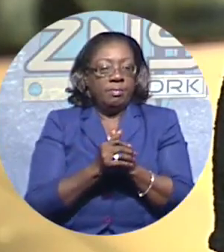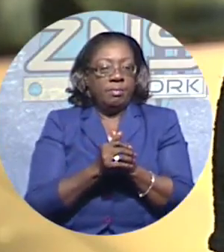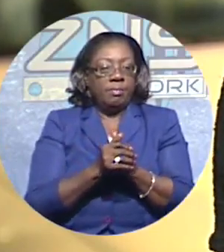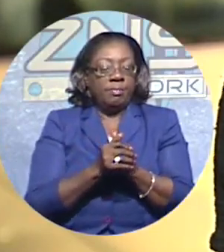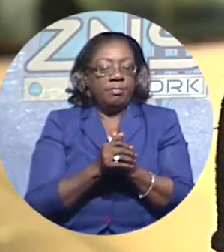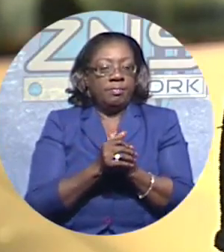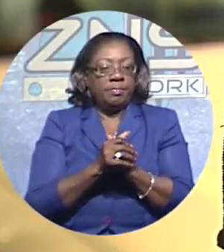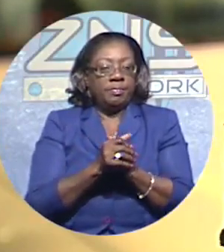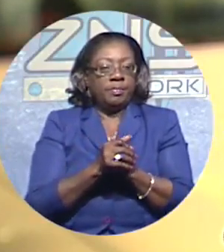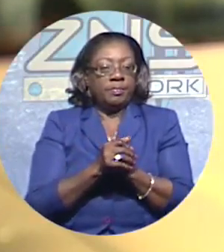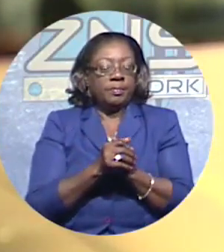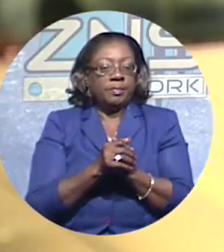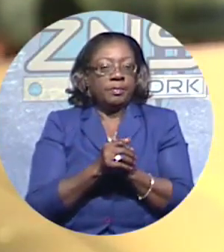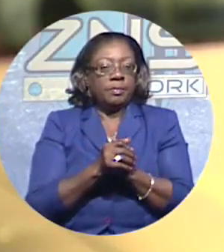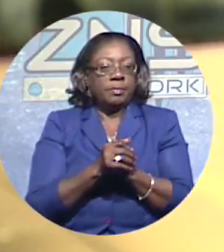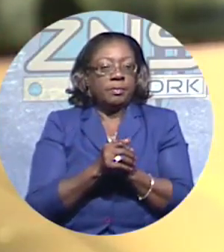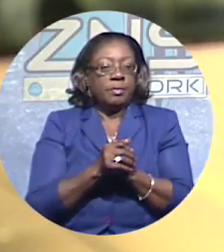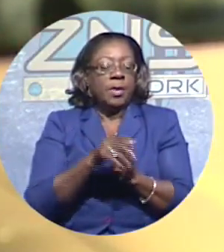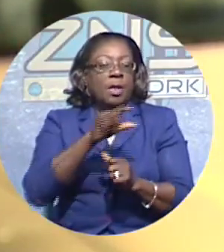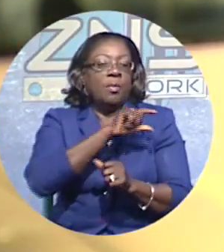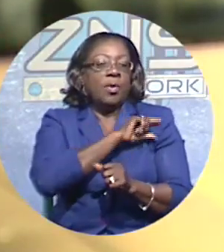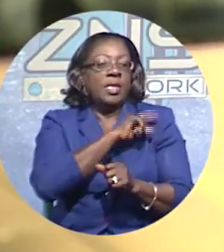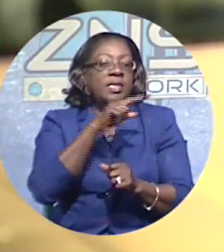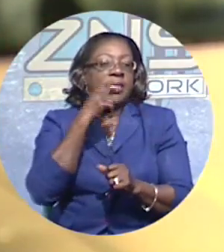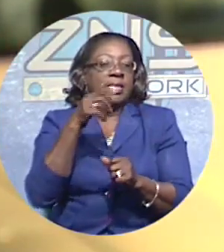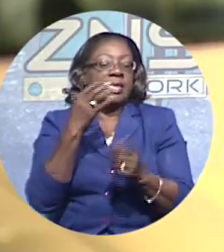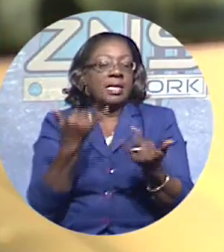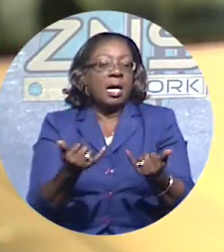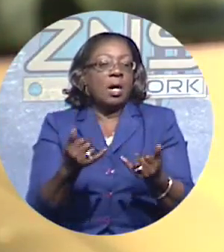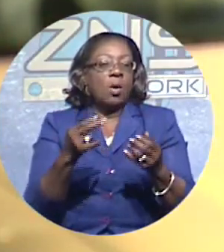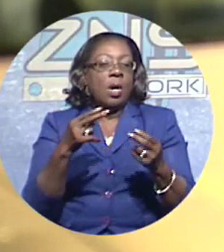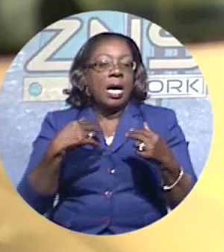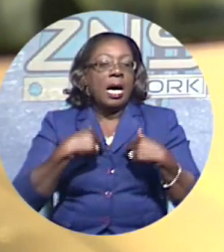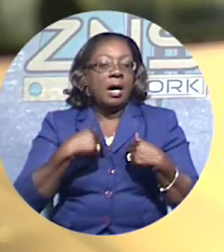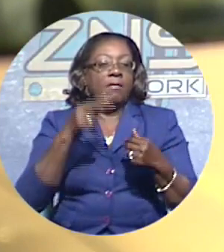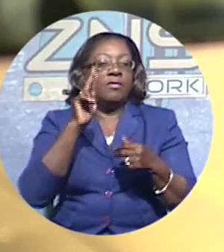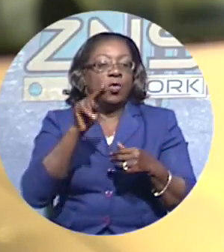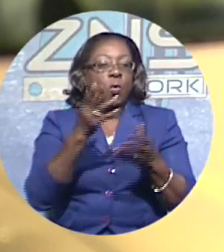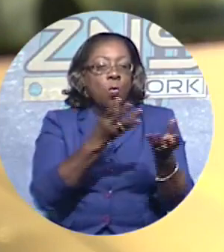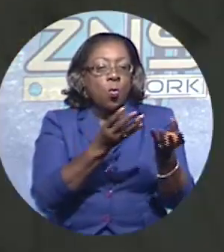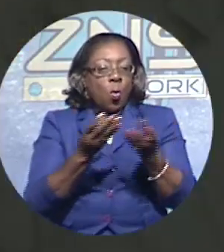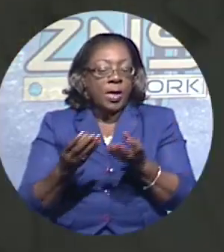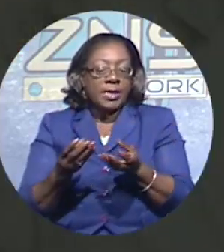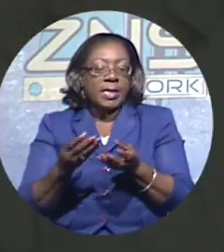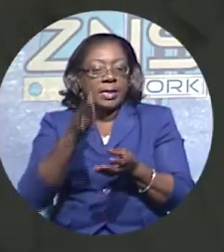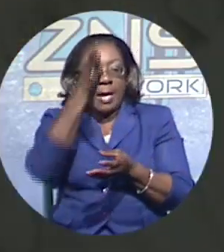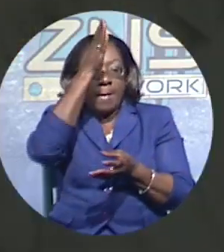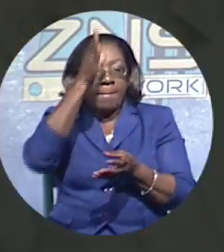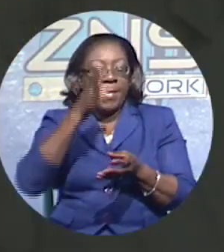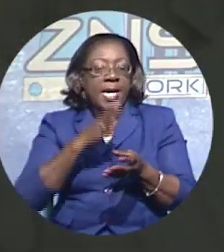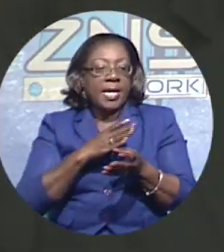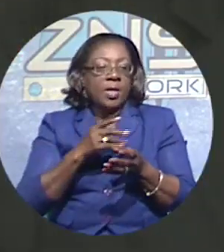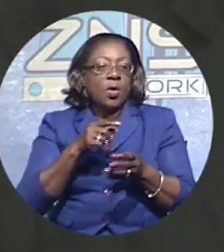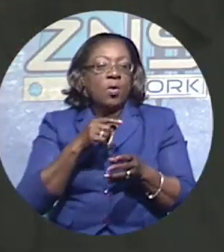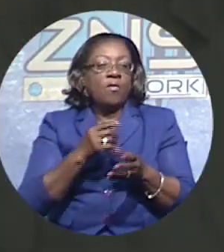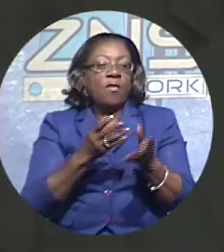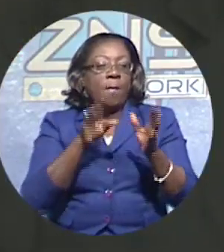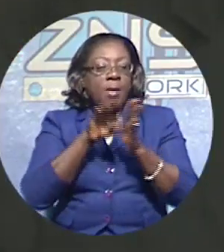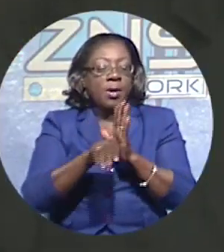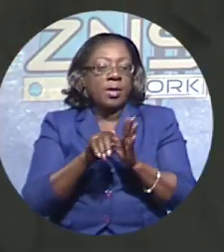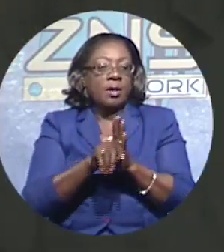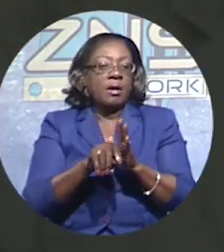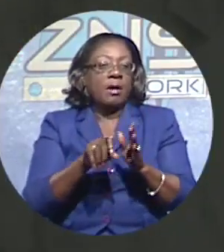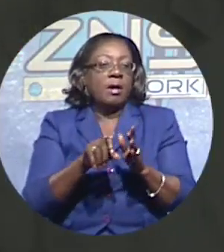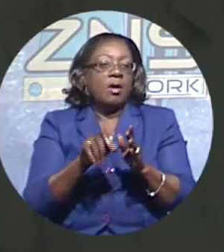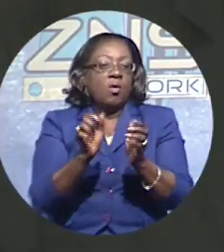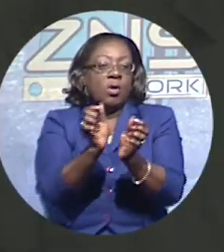suspects. Police confirming that they now have two wanted murder suspects in custody, thanks to some help from U.S. law